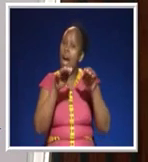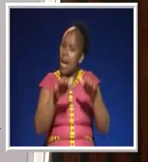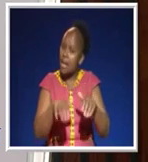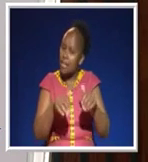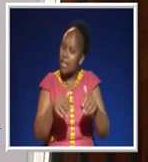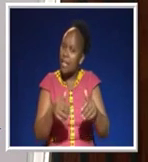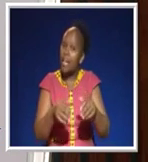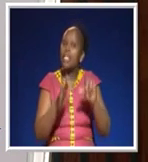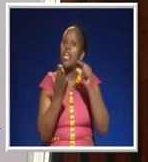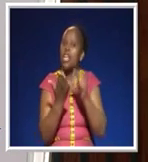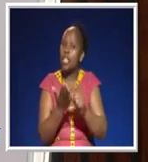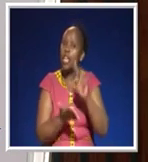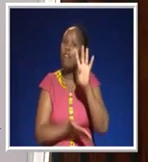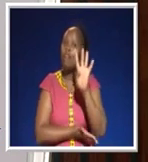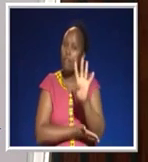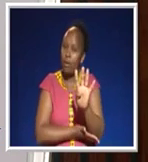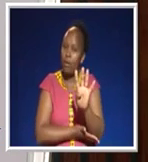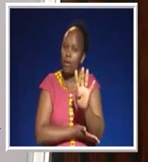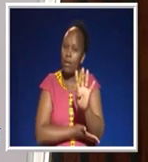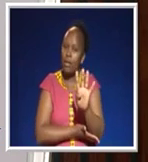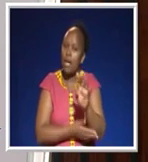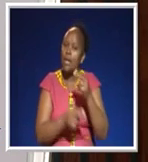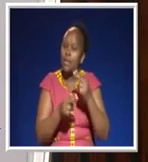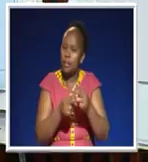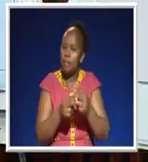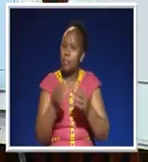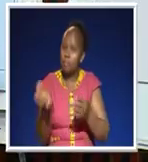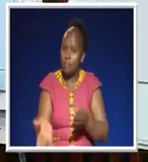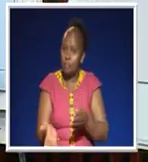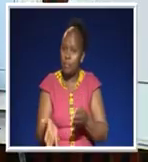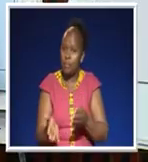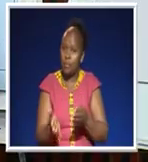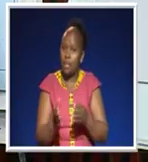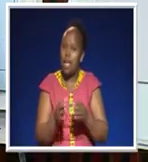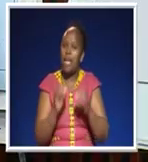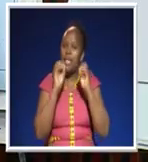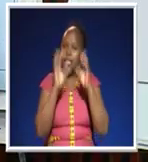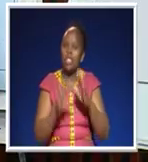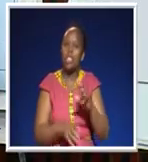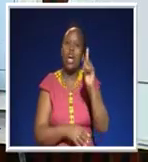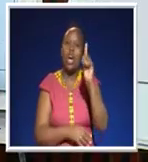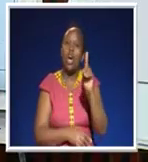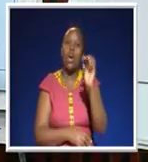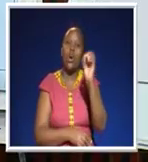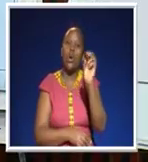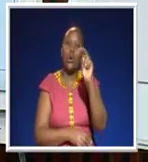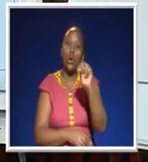Agriculture in grade 4. My name is Mr. Dominic Mohair.